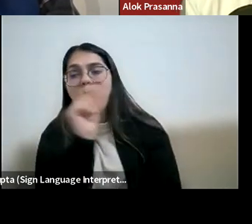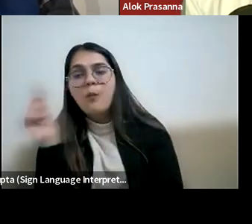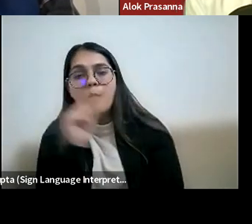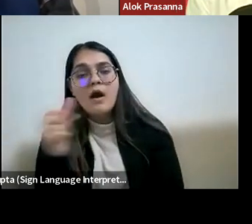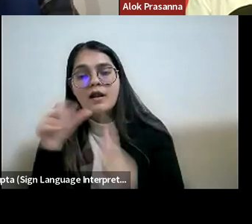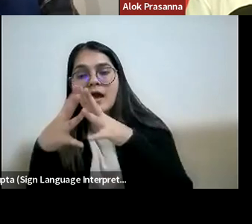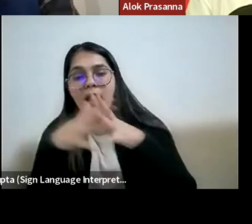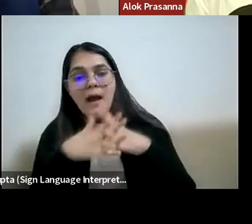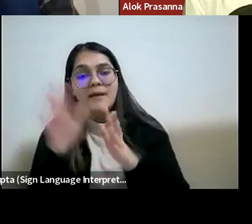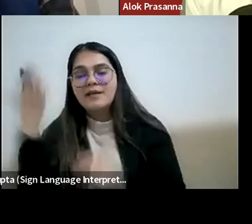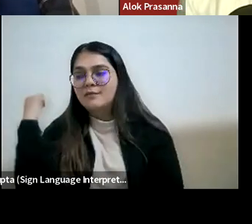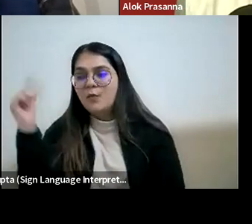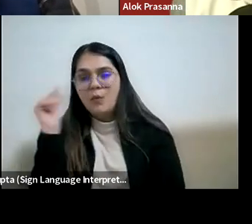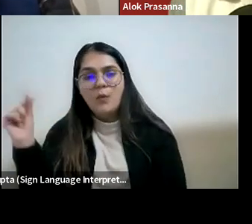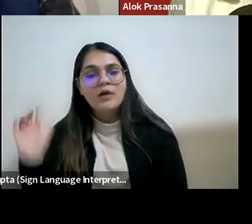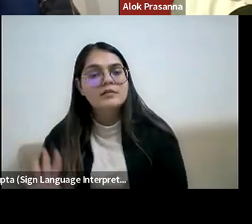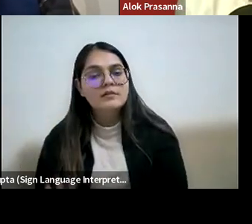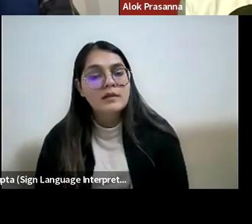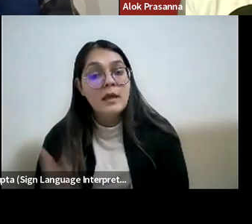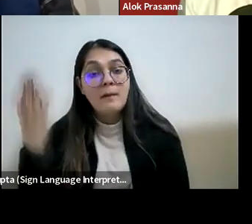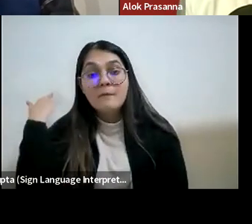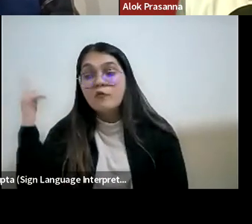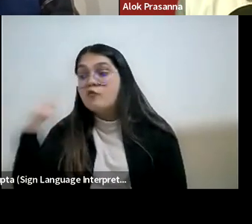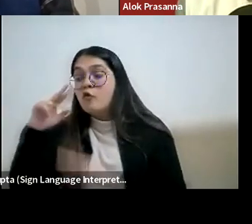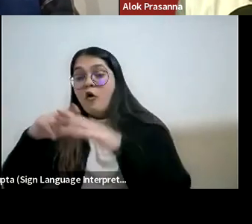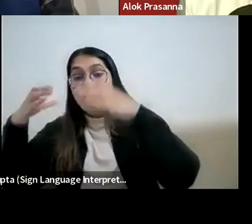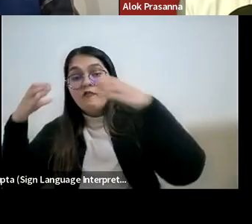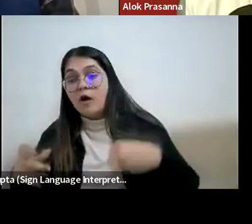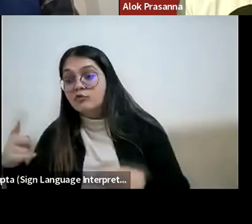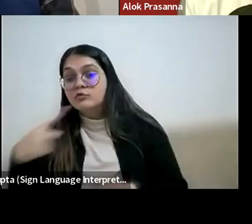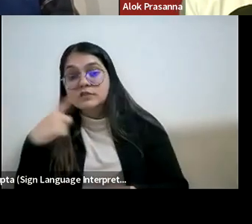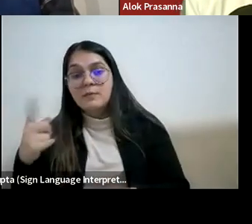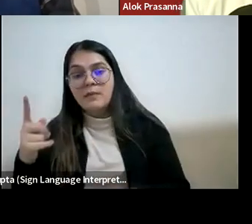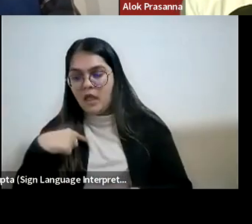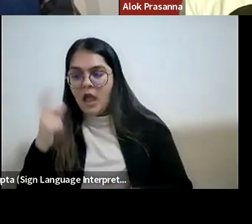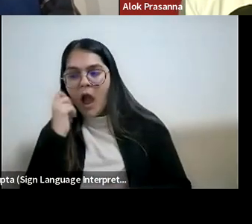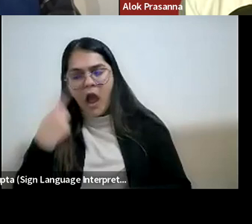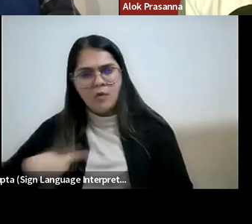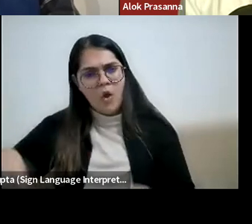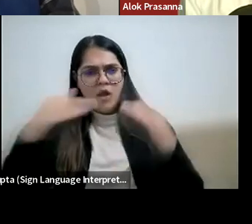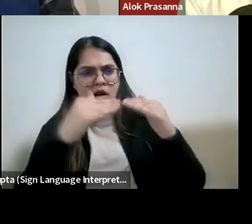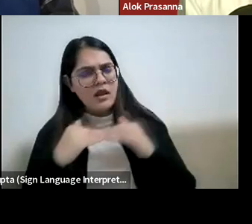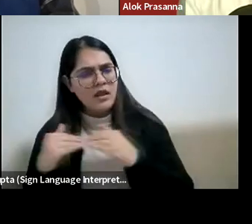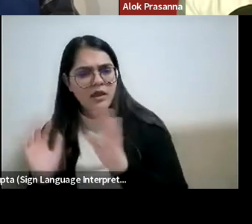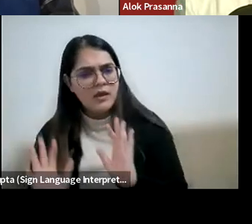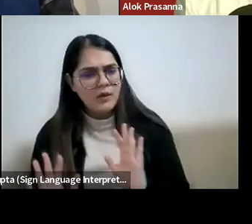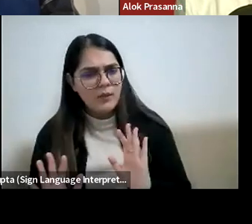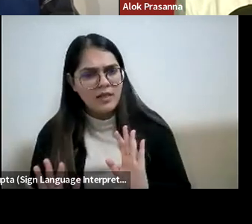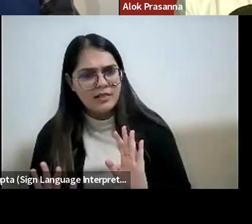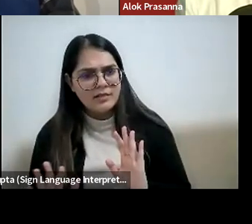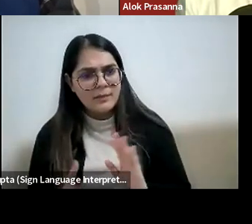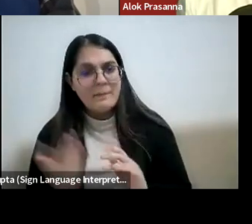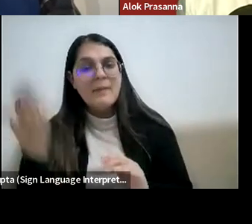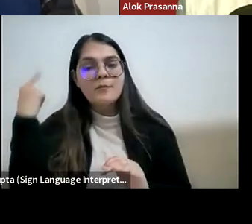American Constitution has. When the founders said, all men are created equal. We've heard these perpetual debates